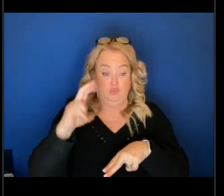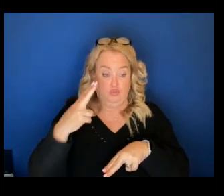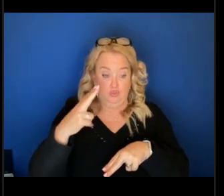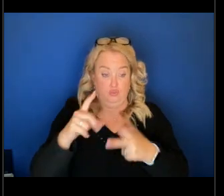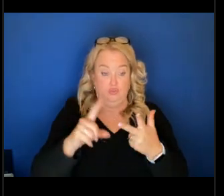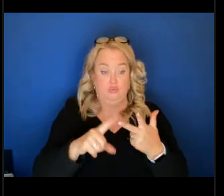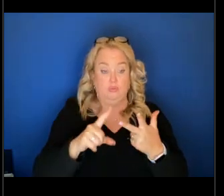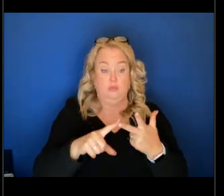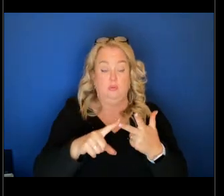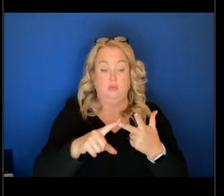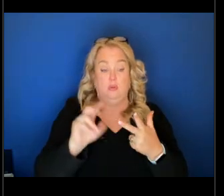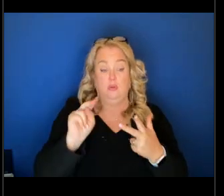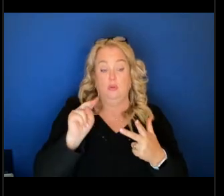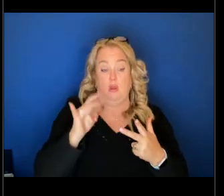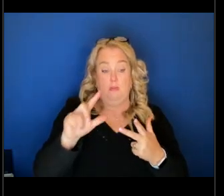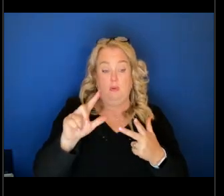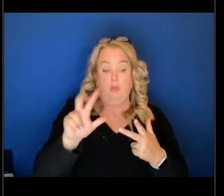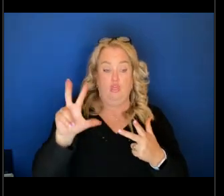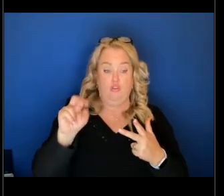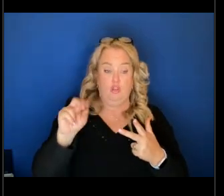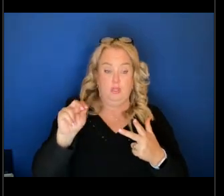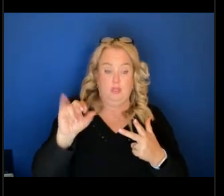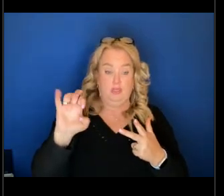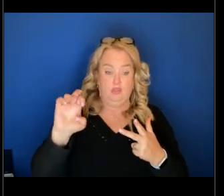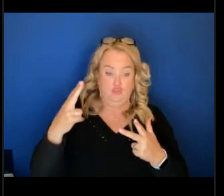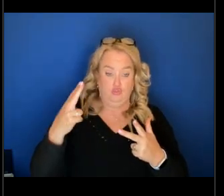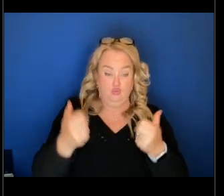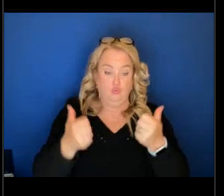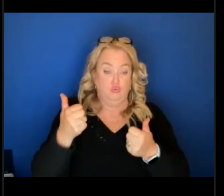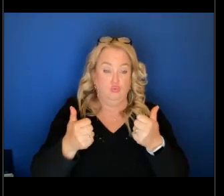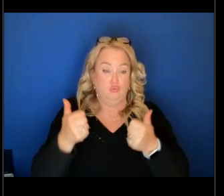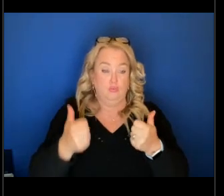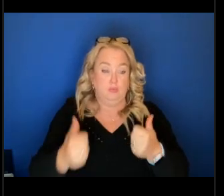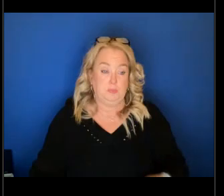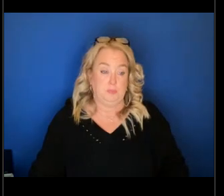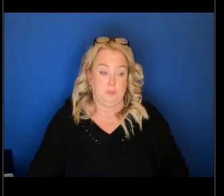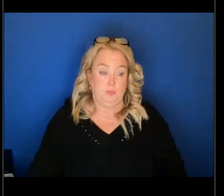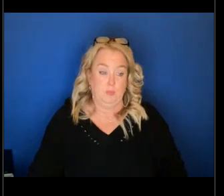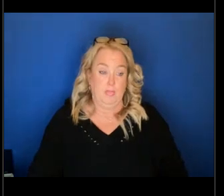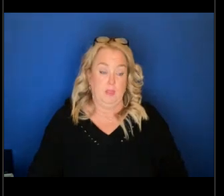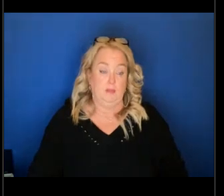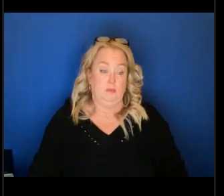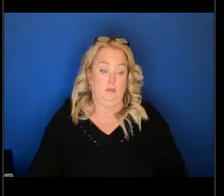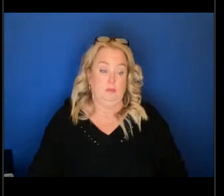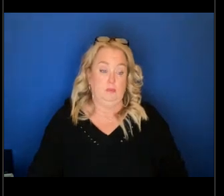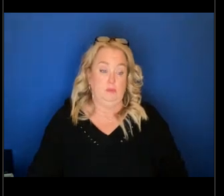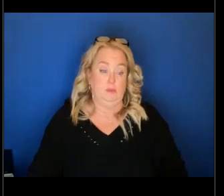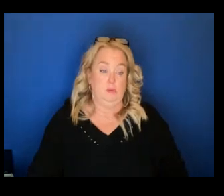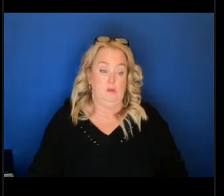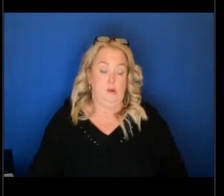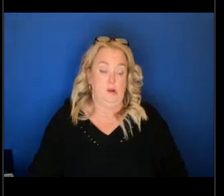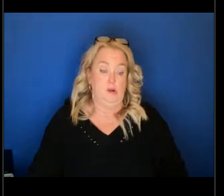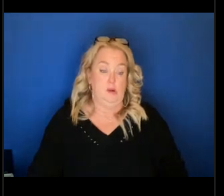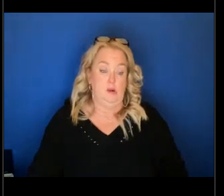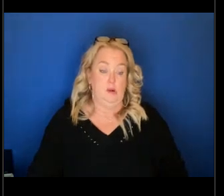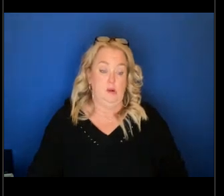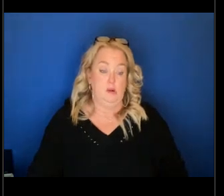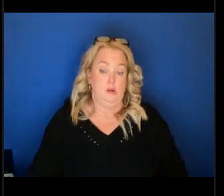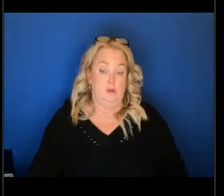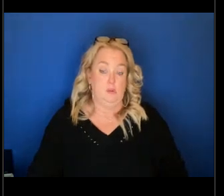inch. And the third option, nominal 30 inch. So go ahead and launch this poll.